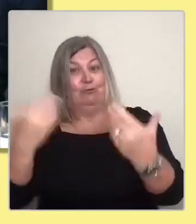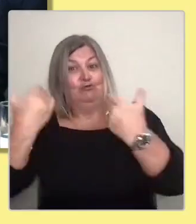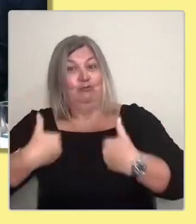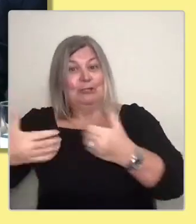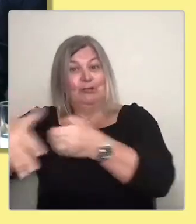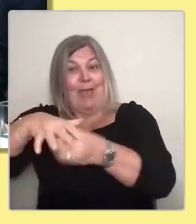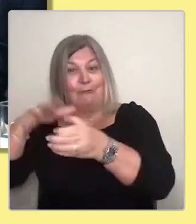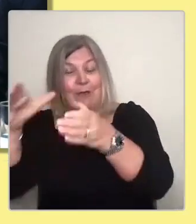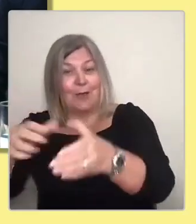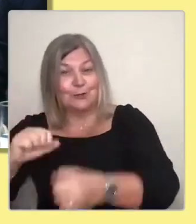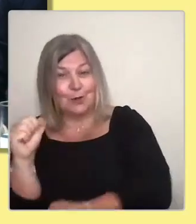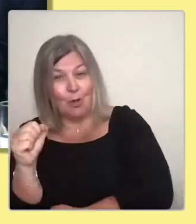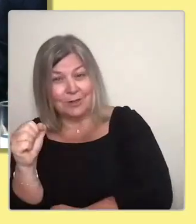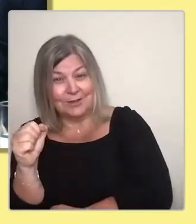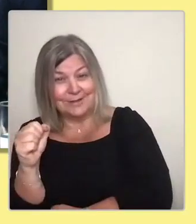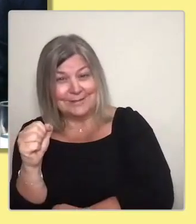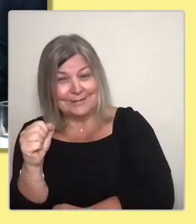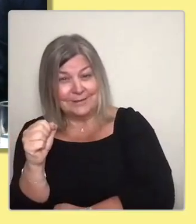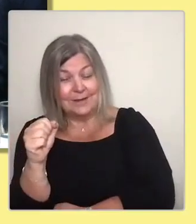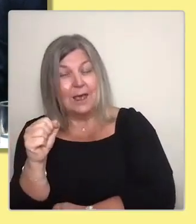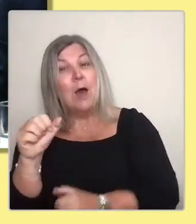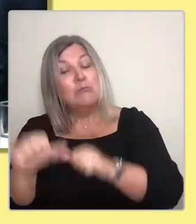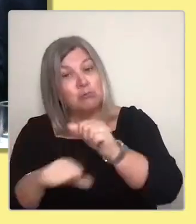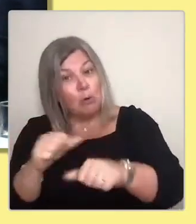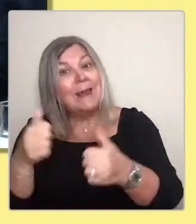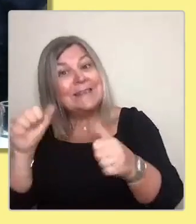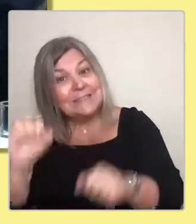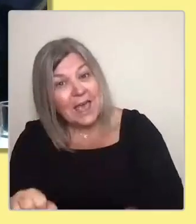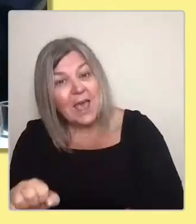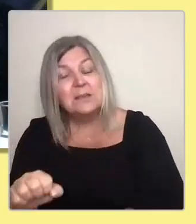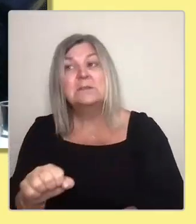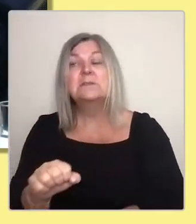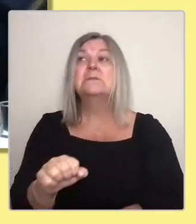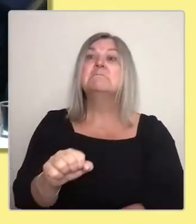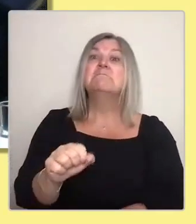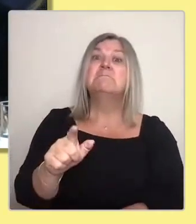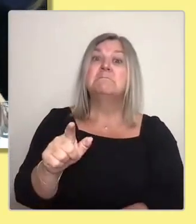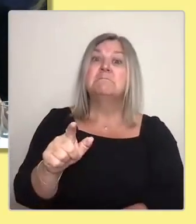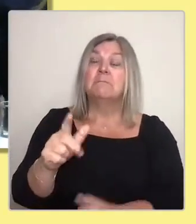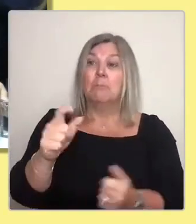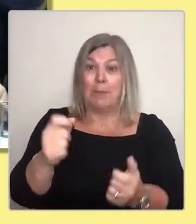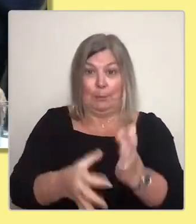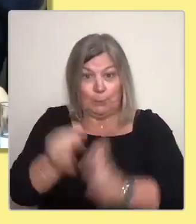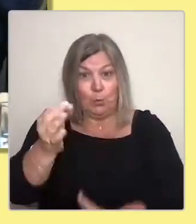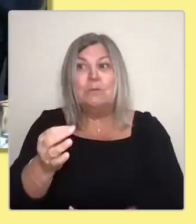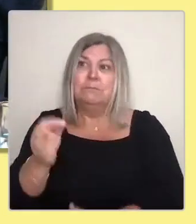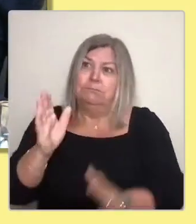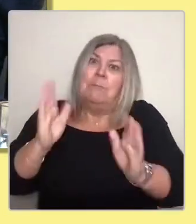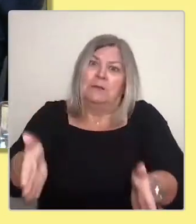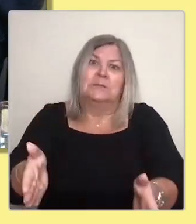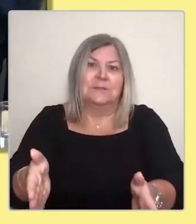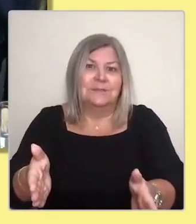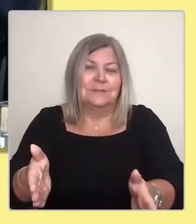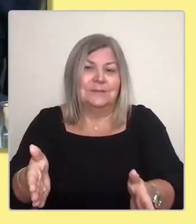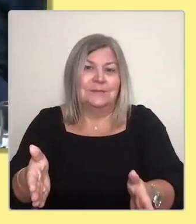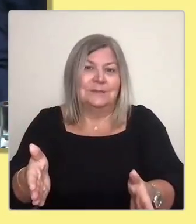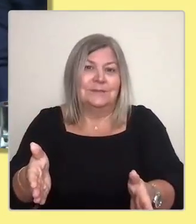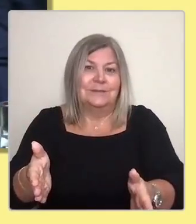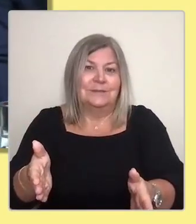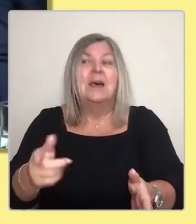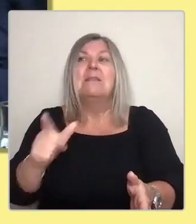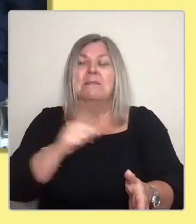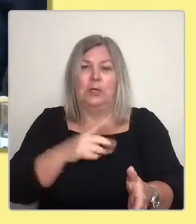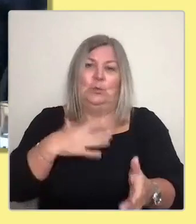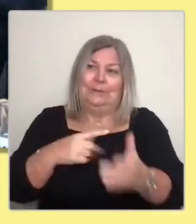do more? Absolutely. Are the devolved powers enough to do that? No. That is why we need independence. There's never been a more